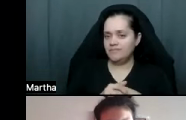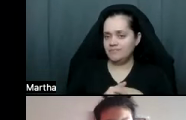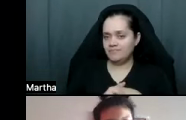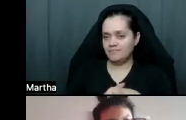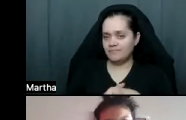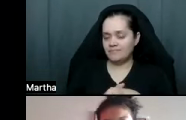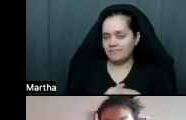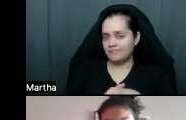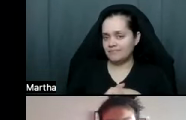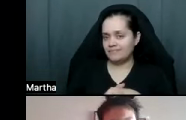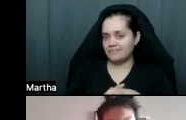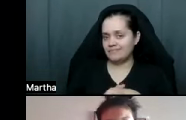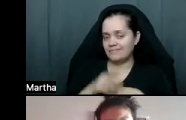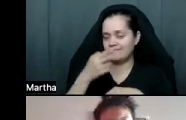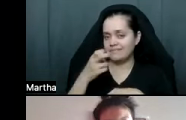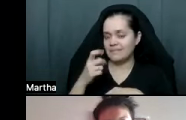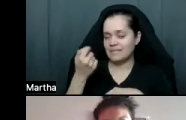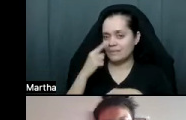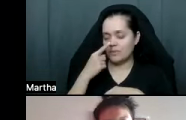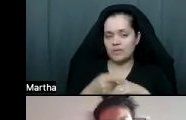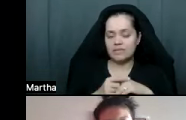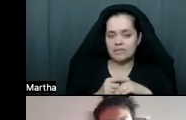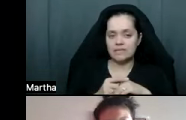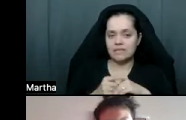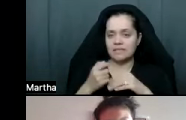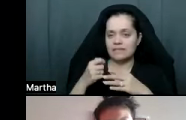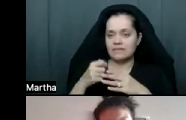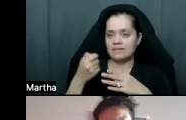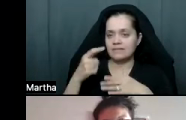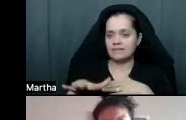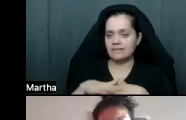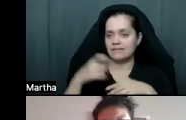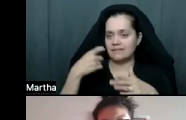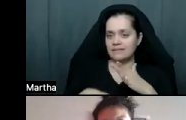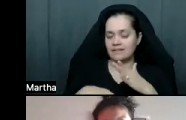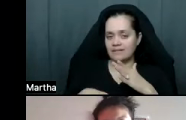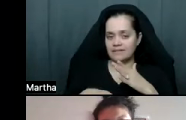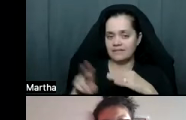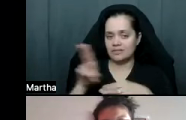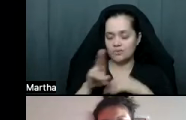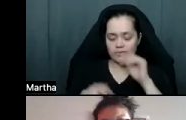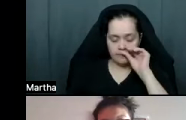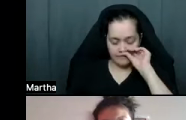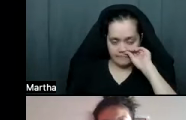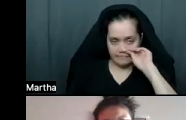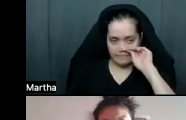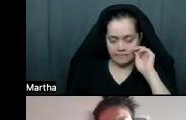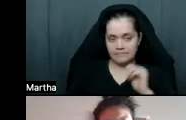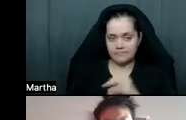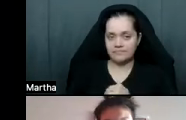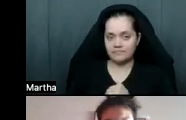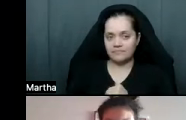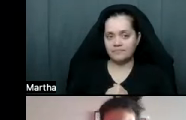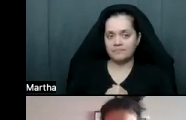Okay, so different zones based on land cost, different zones make different land use.